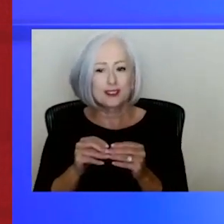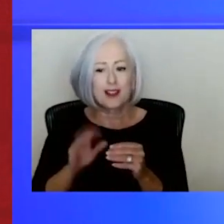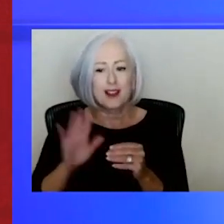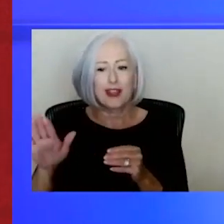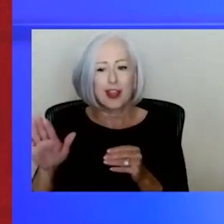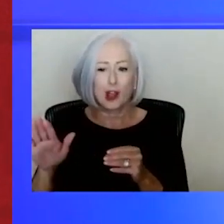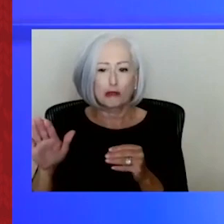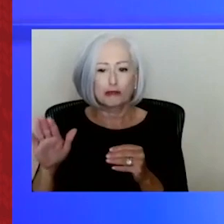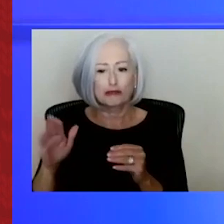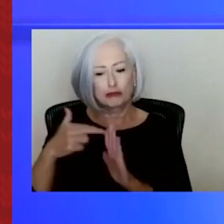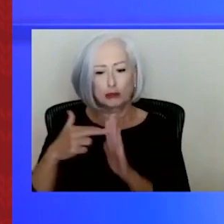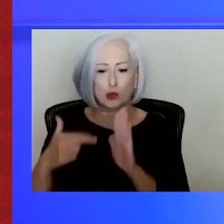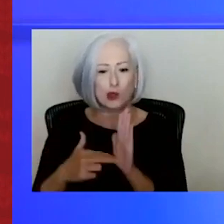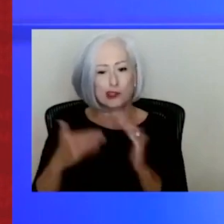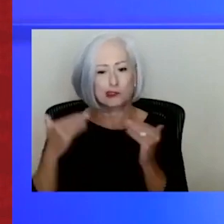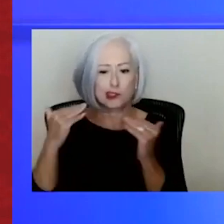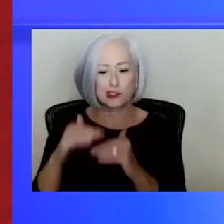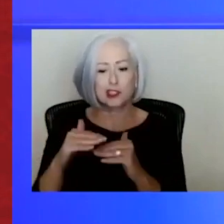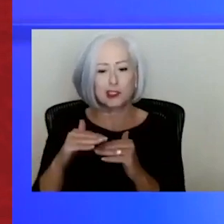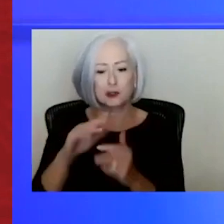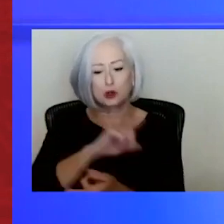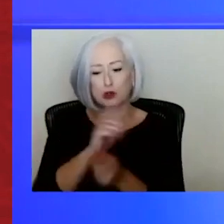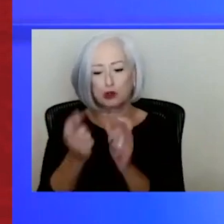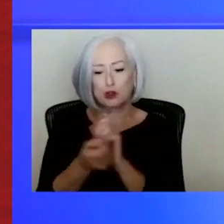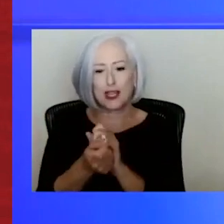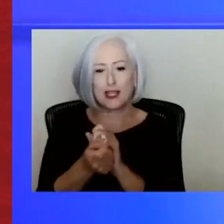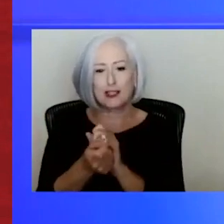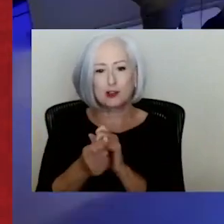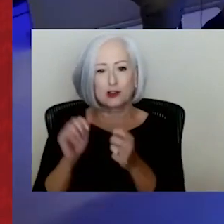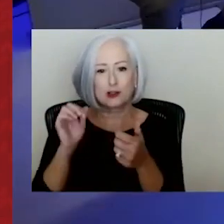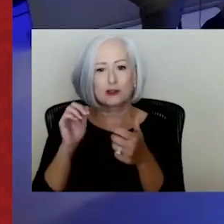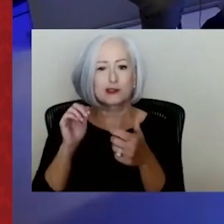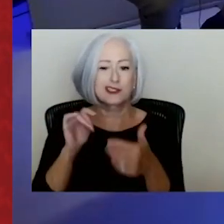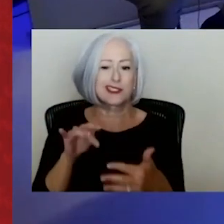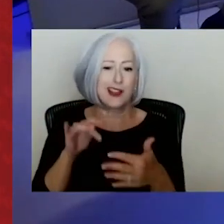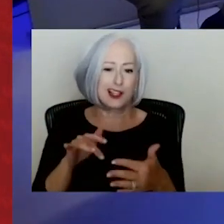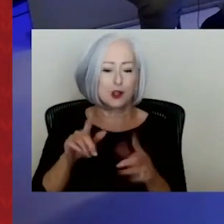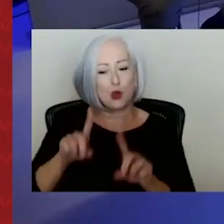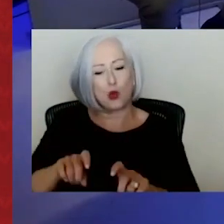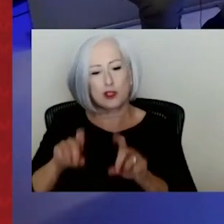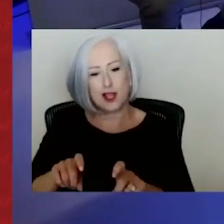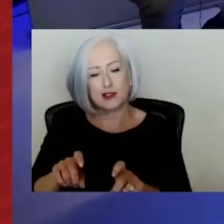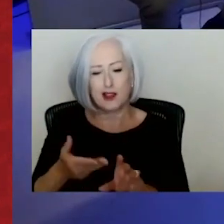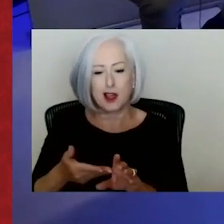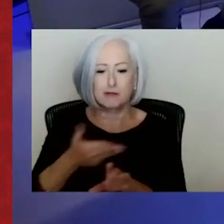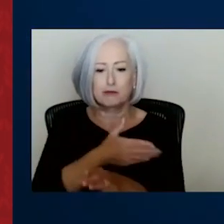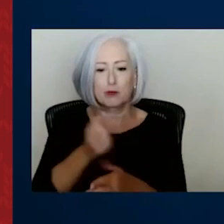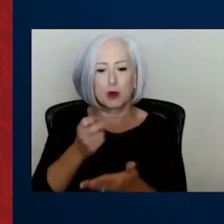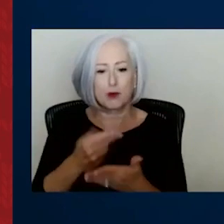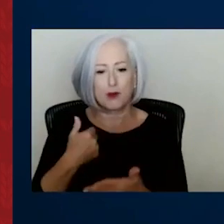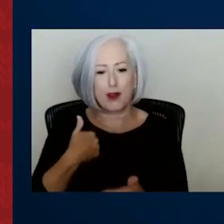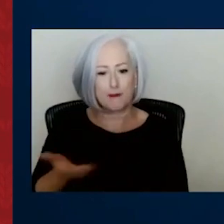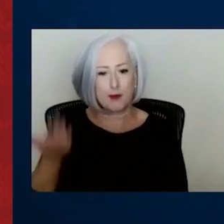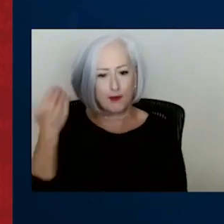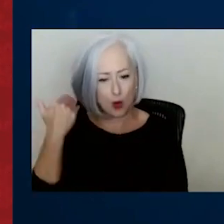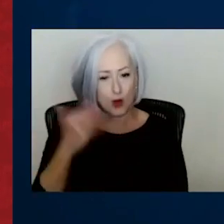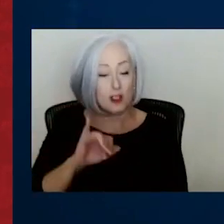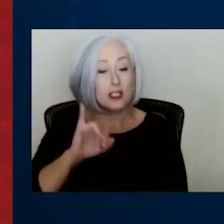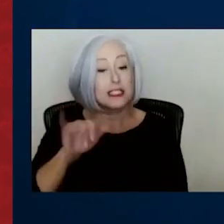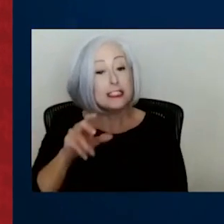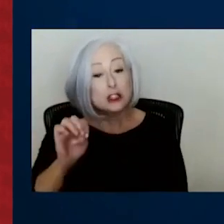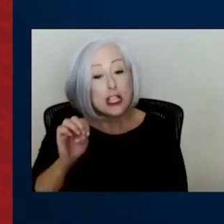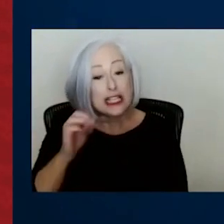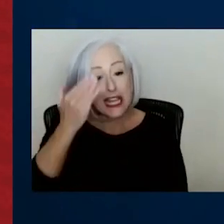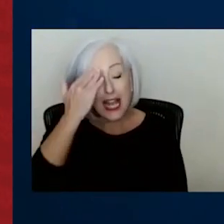of changing studies that have been already pre-approved. Janie, I know that historically, we've tried to do a